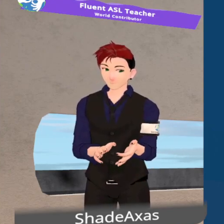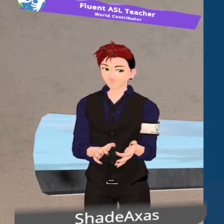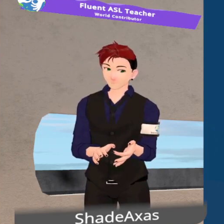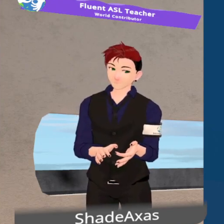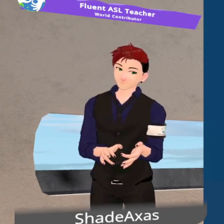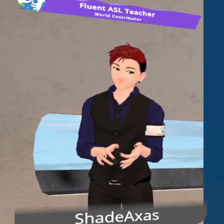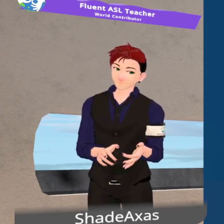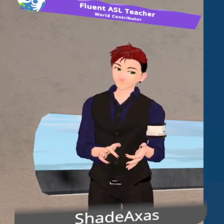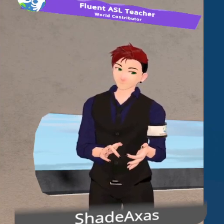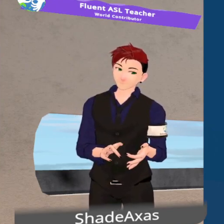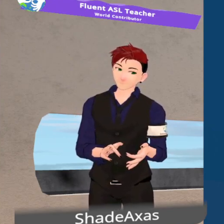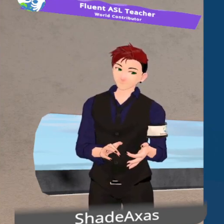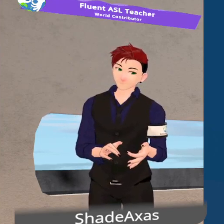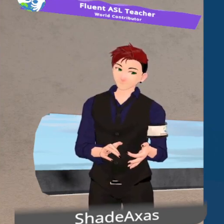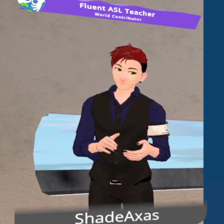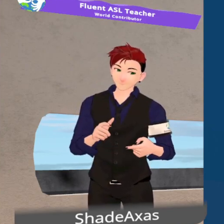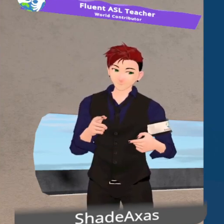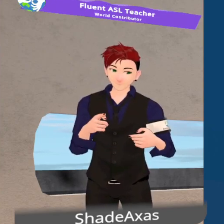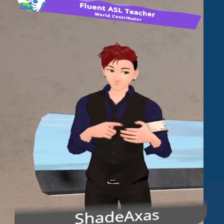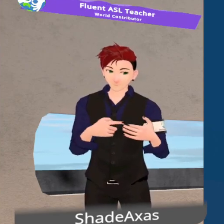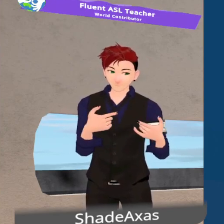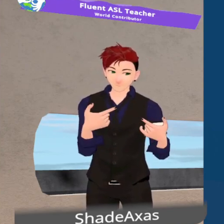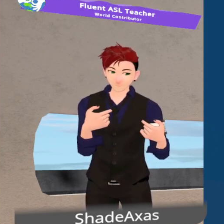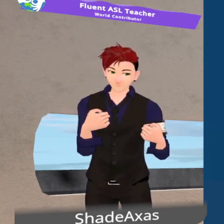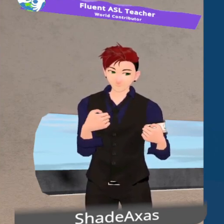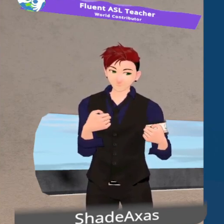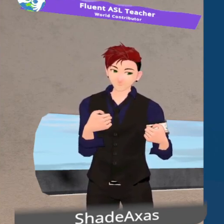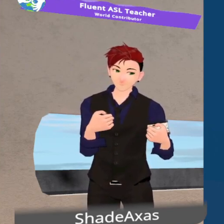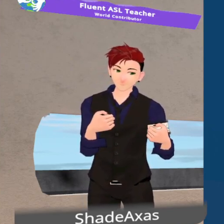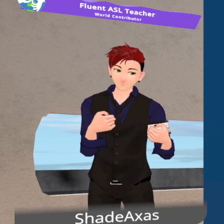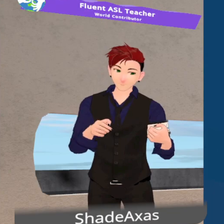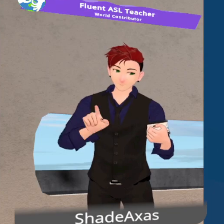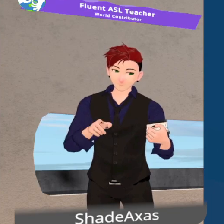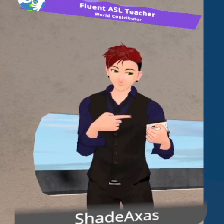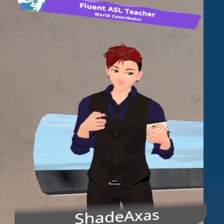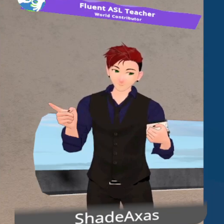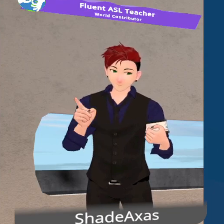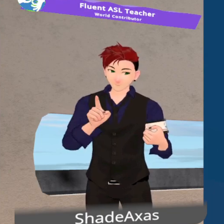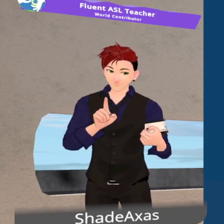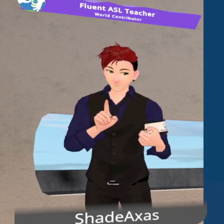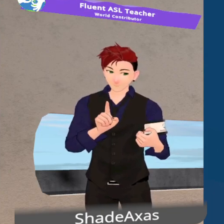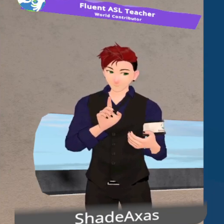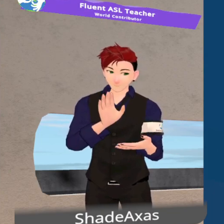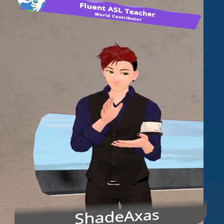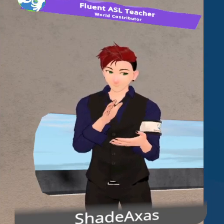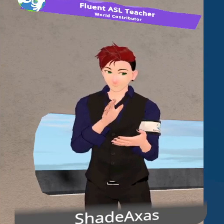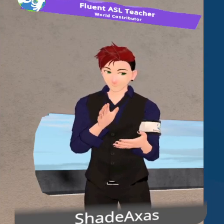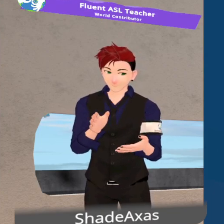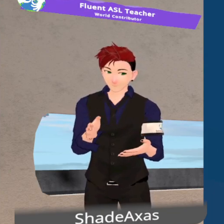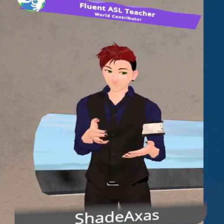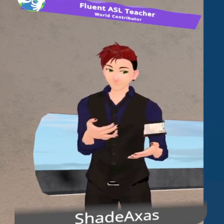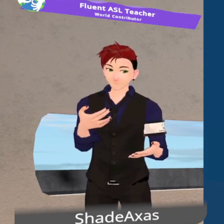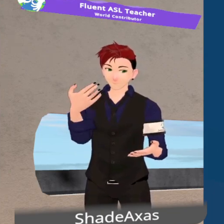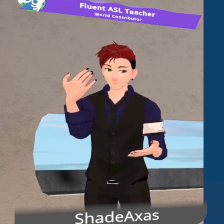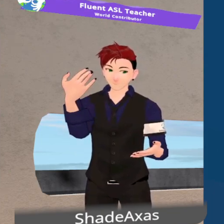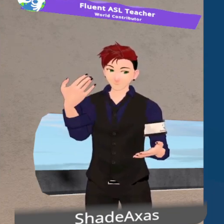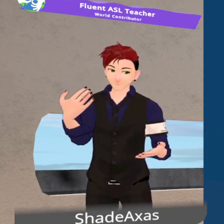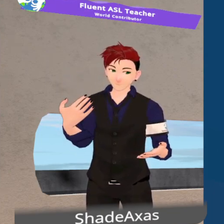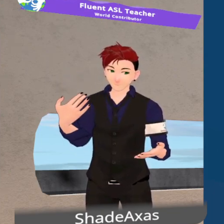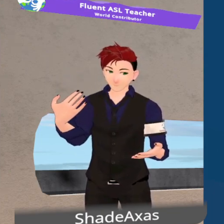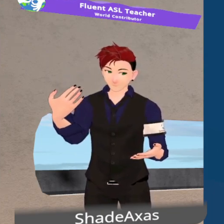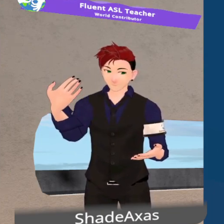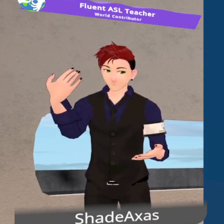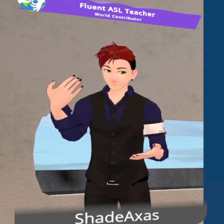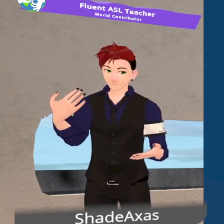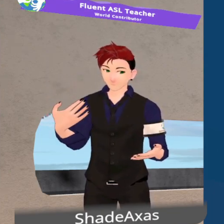Yeah. What I do is just hold my mirror, personal mirror, and go like this in front of their face.